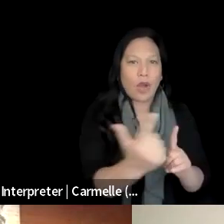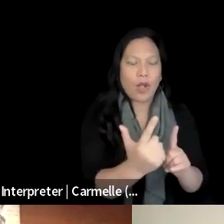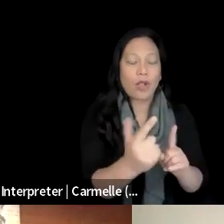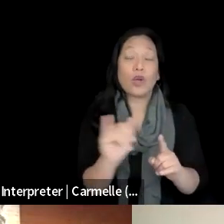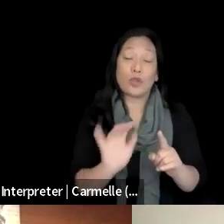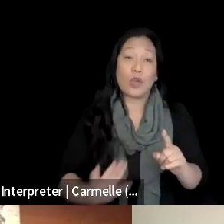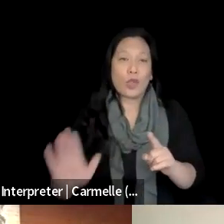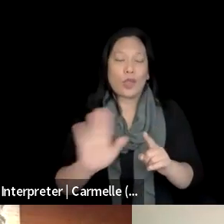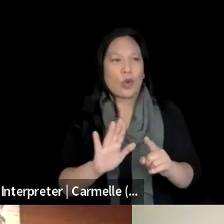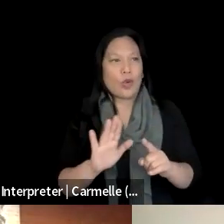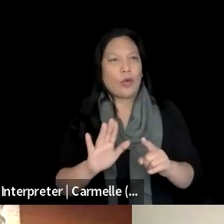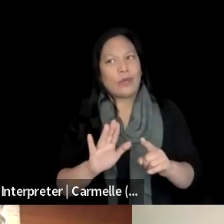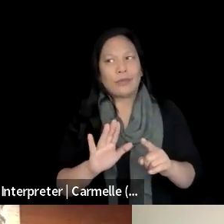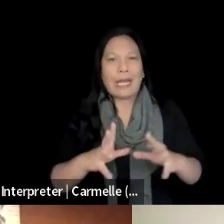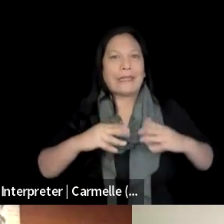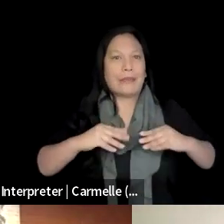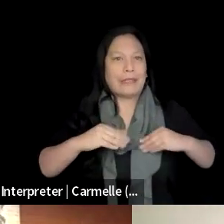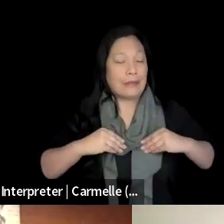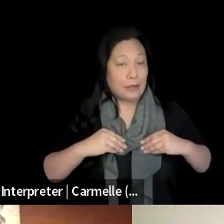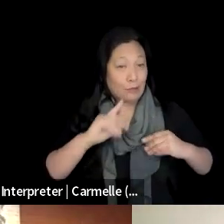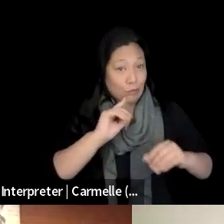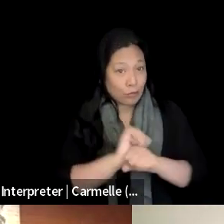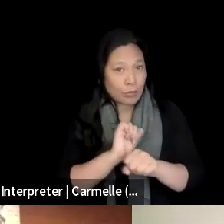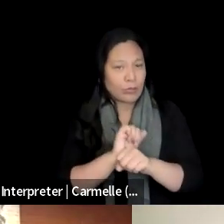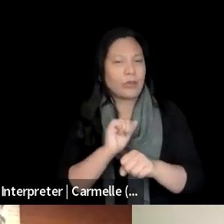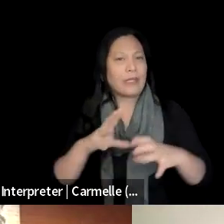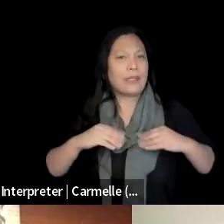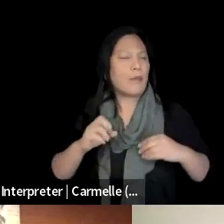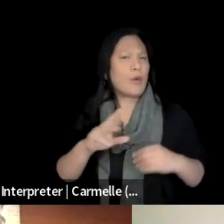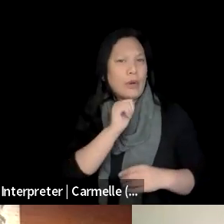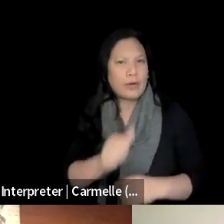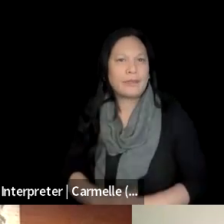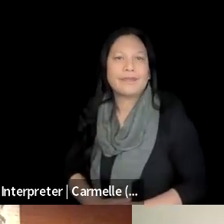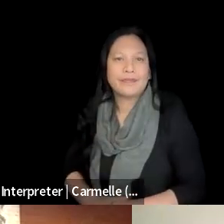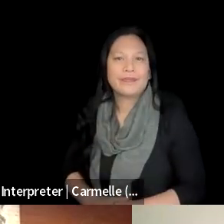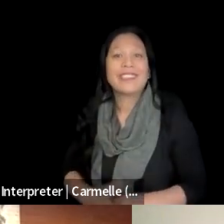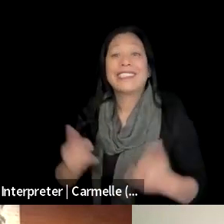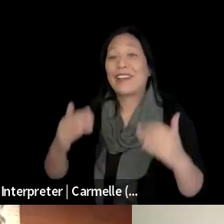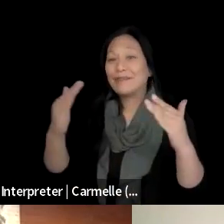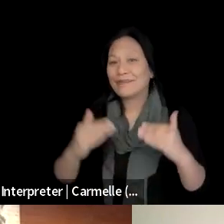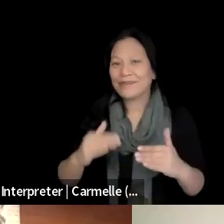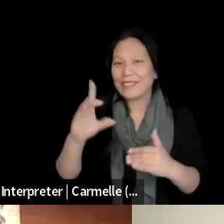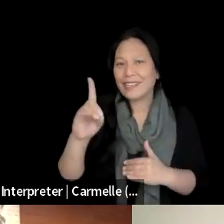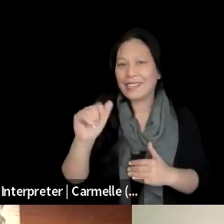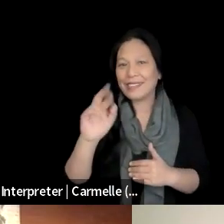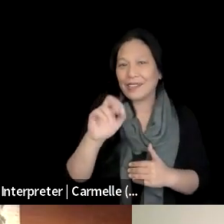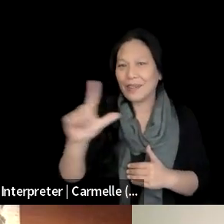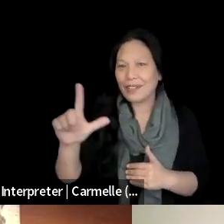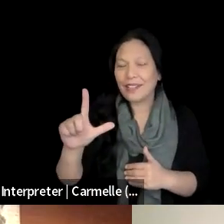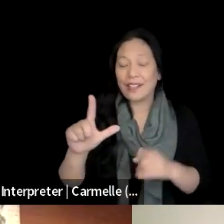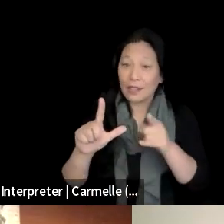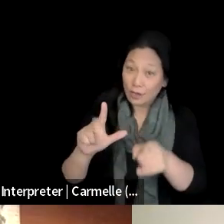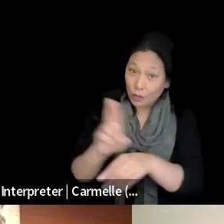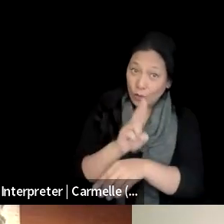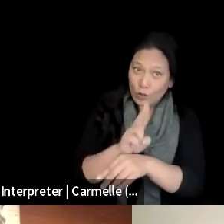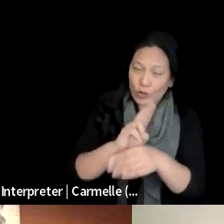order to achieve the best outcome? Moving on to Daryl. Daryl, do you use community agreements